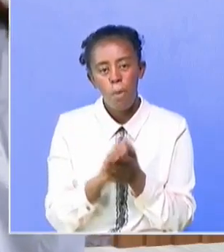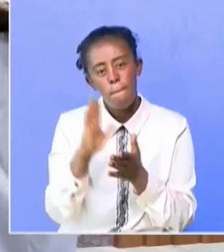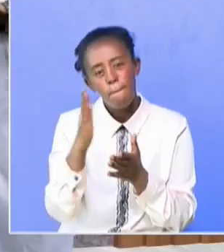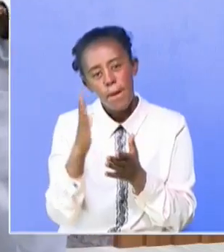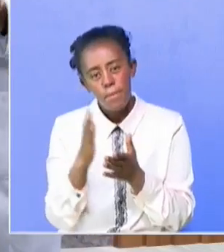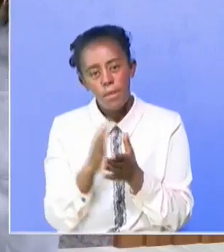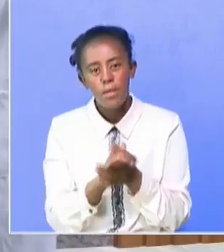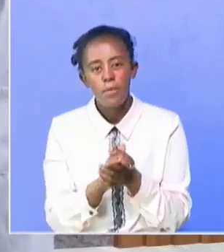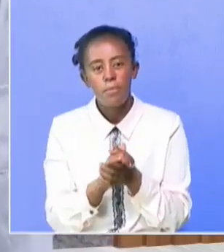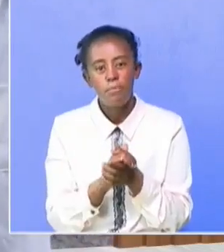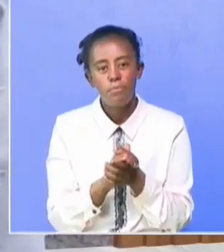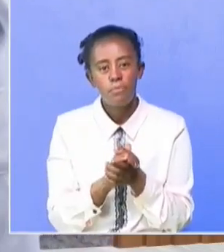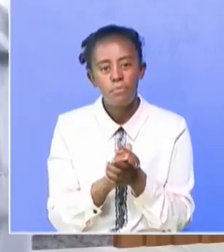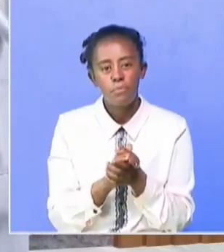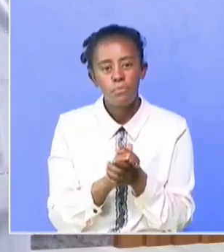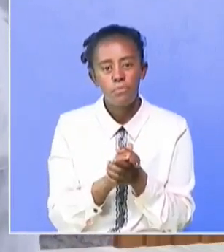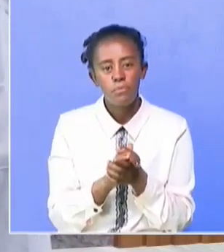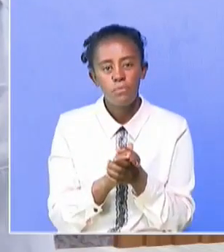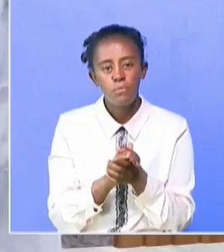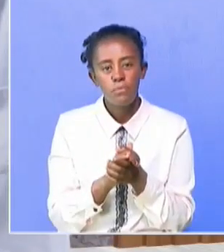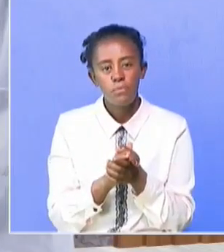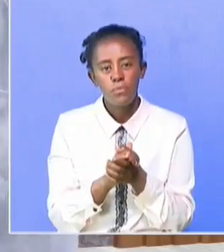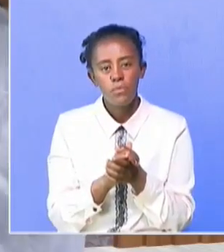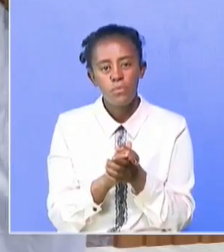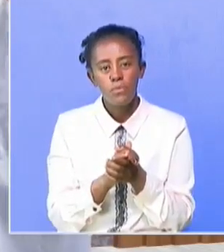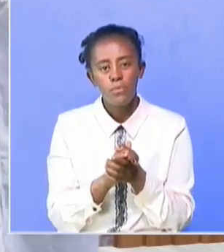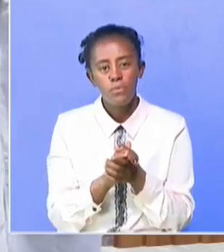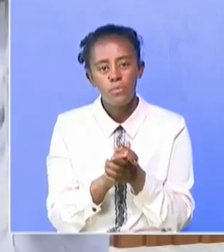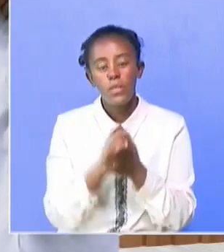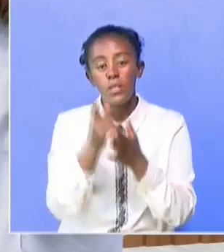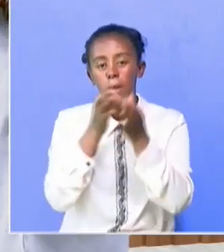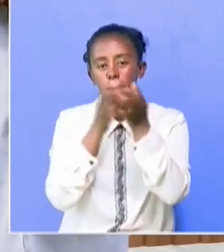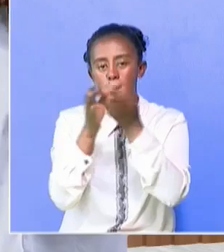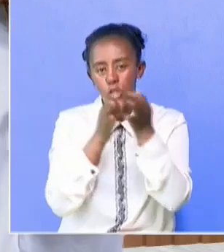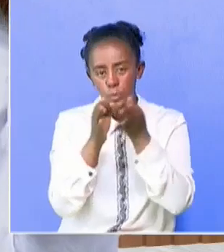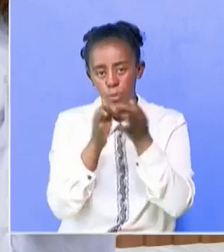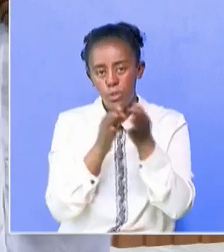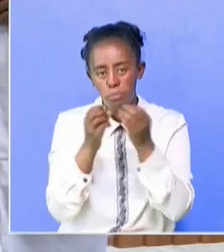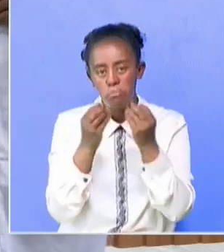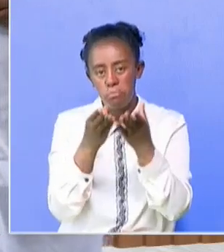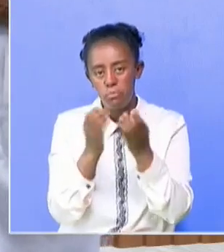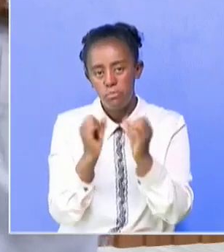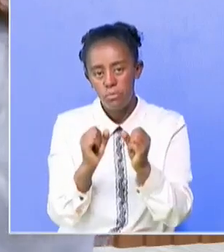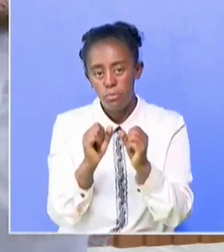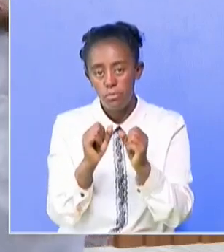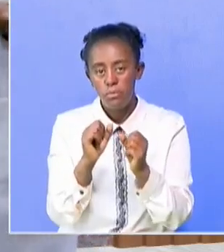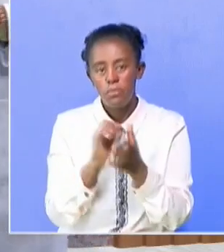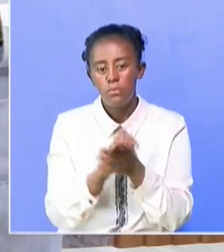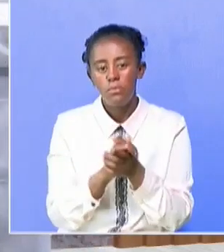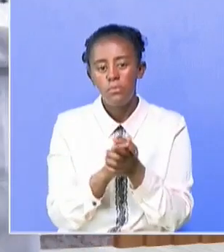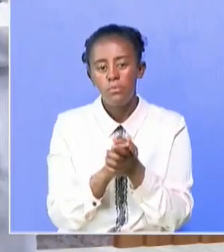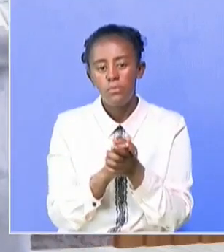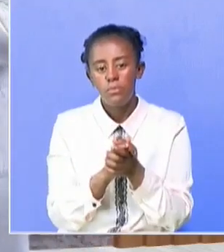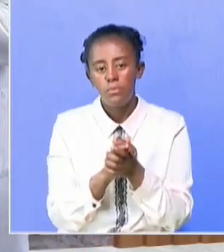Maybe I would like to make you some of the expressions. Yeah? And then the body is